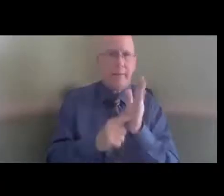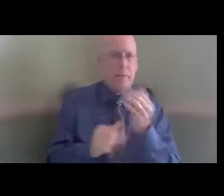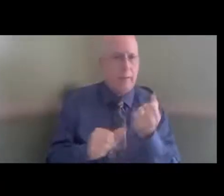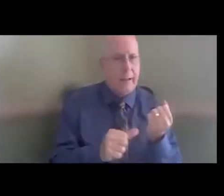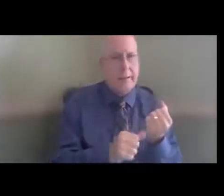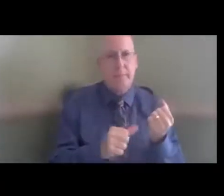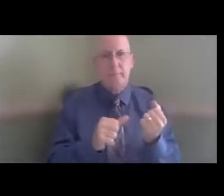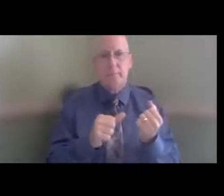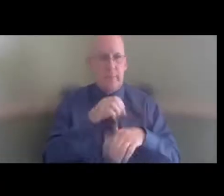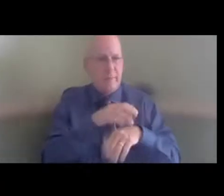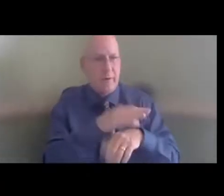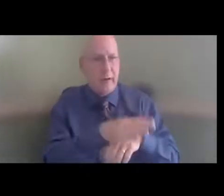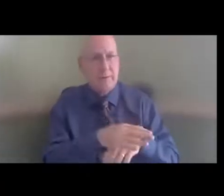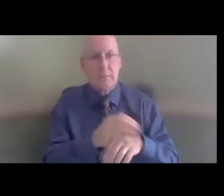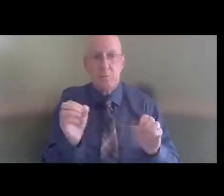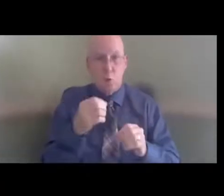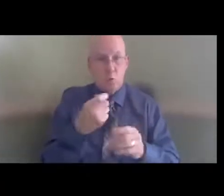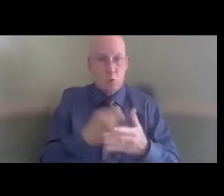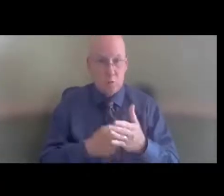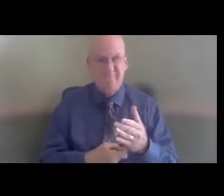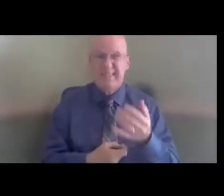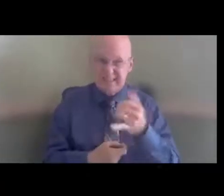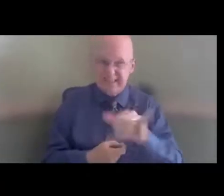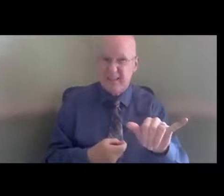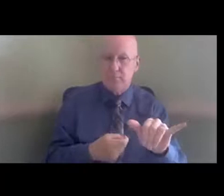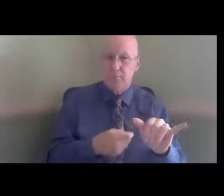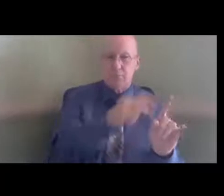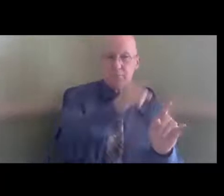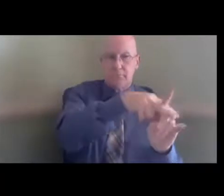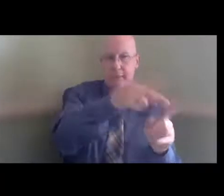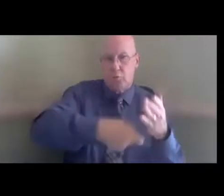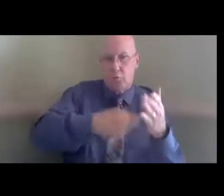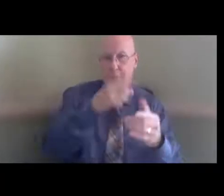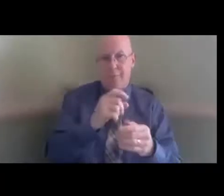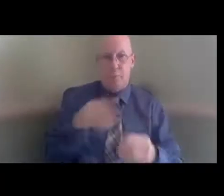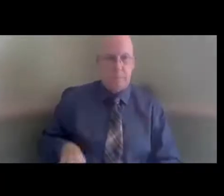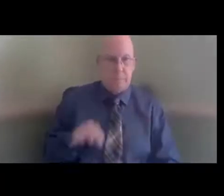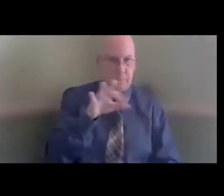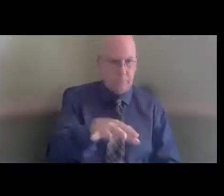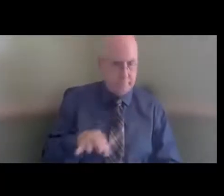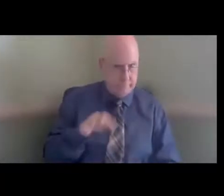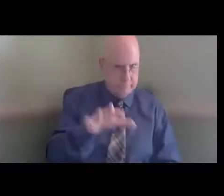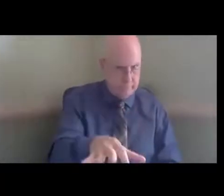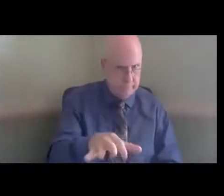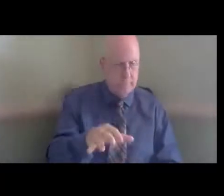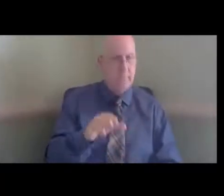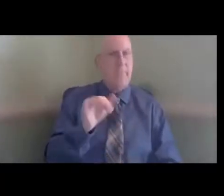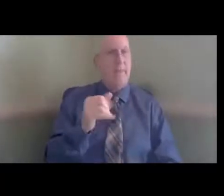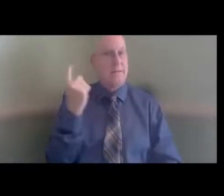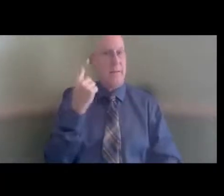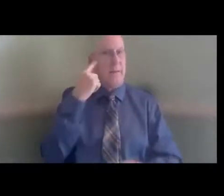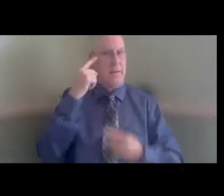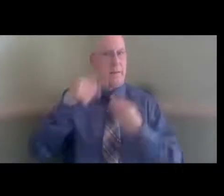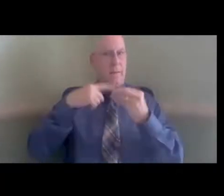legal assistance at no cost, there's still some hard costs that you might have to incur. So that's something to just keep in